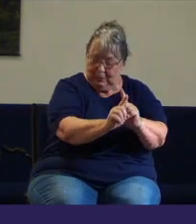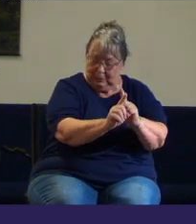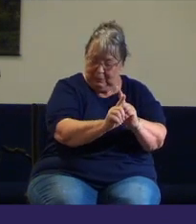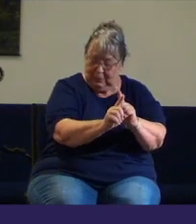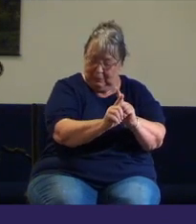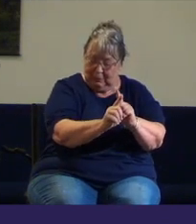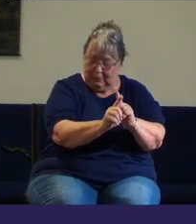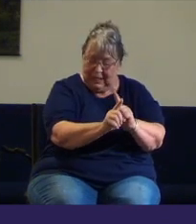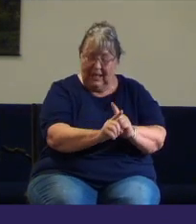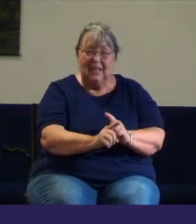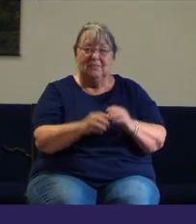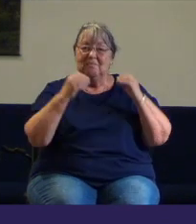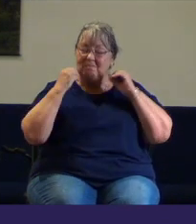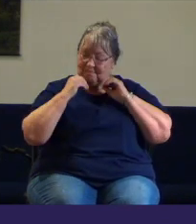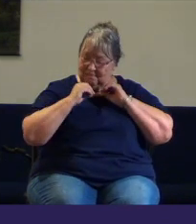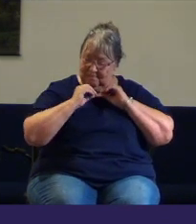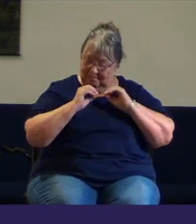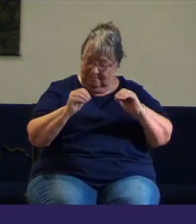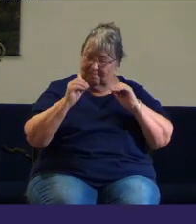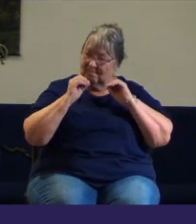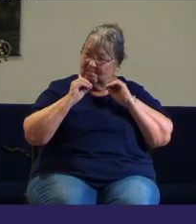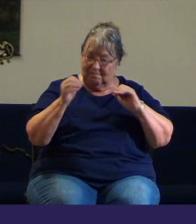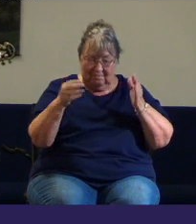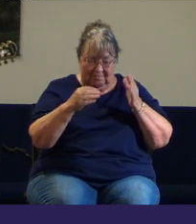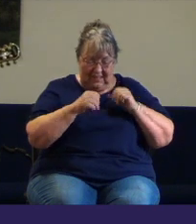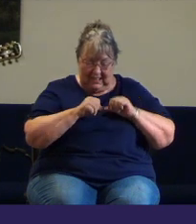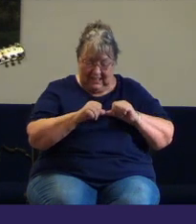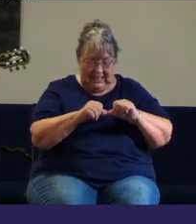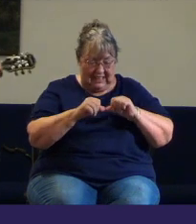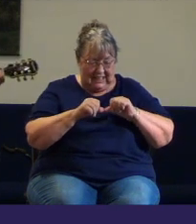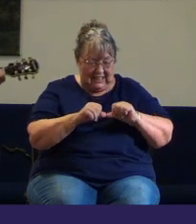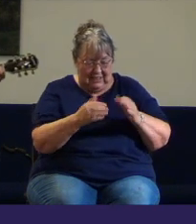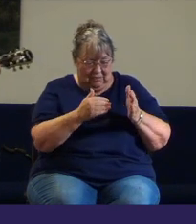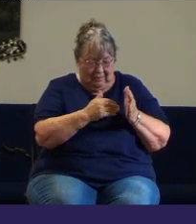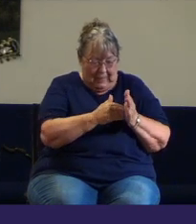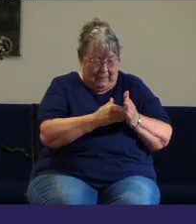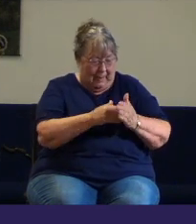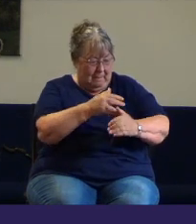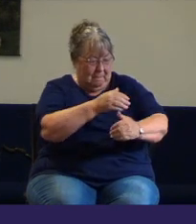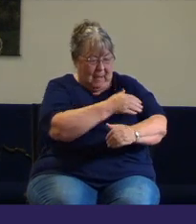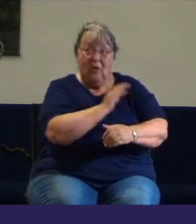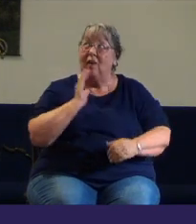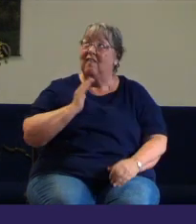before us. Nothing can stand against the power.